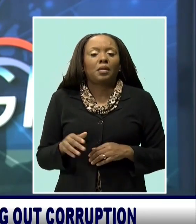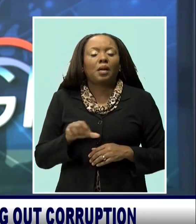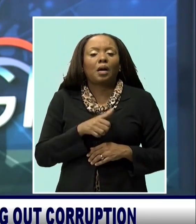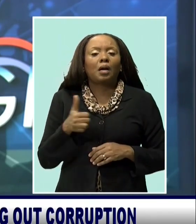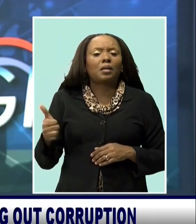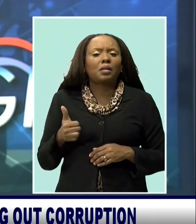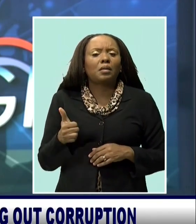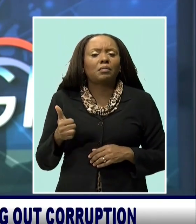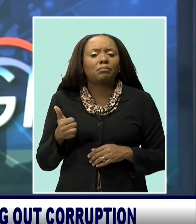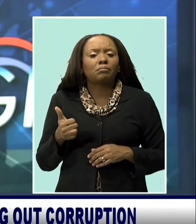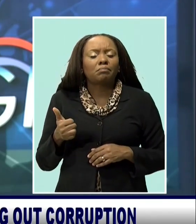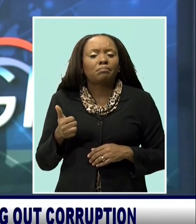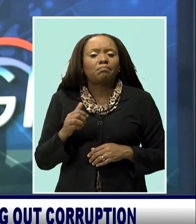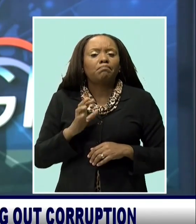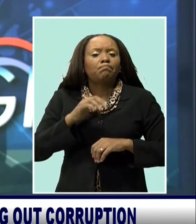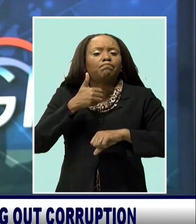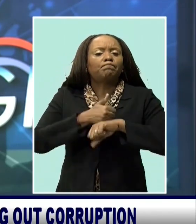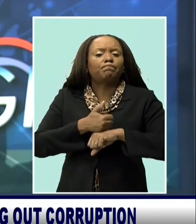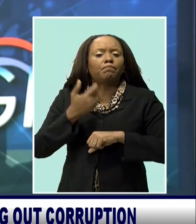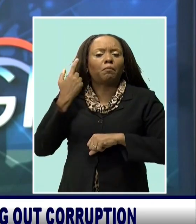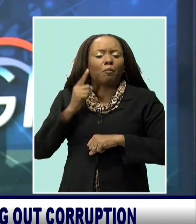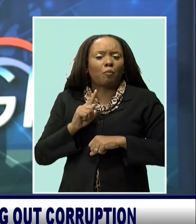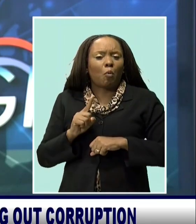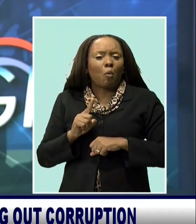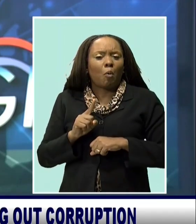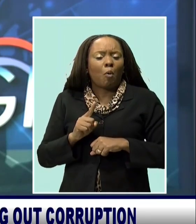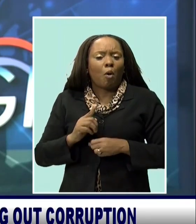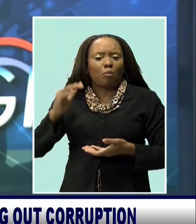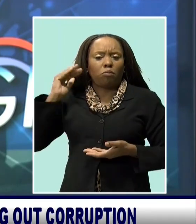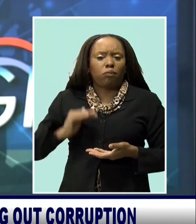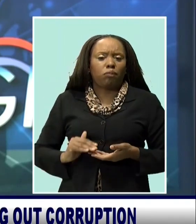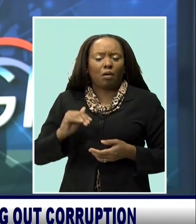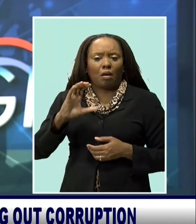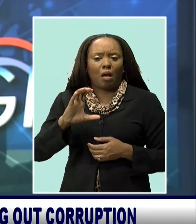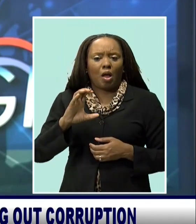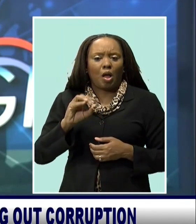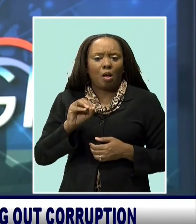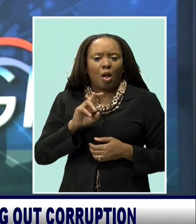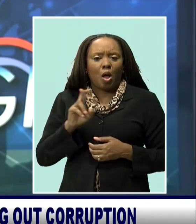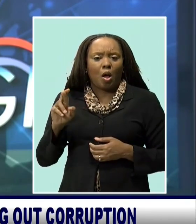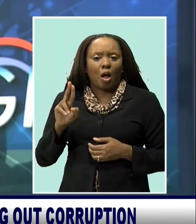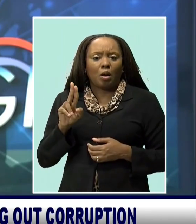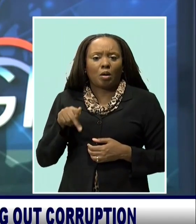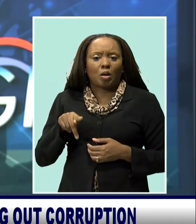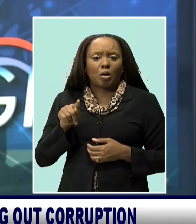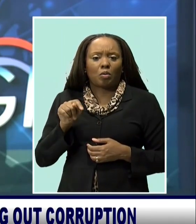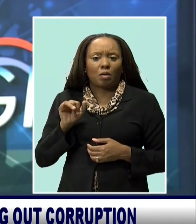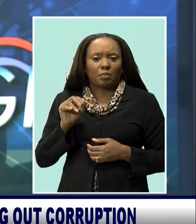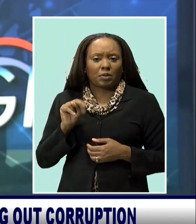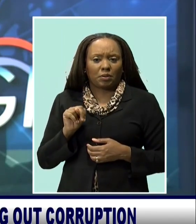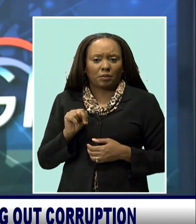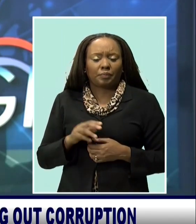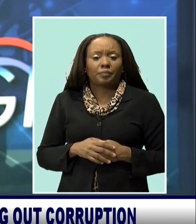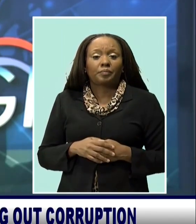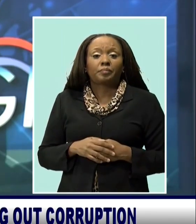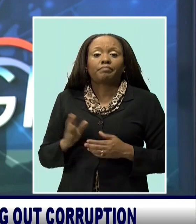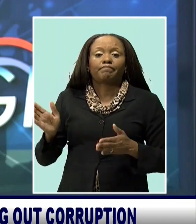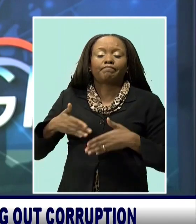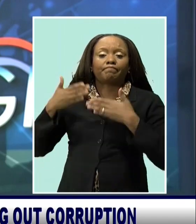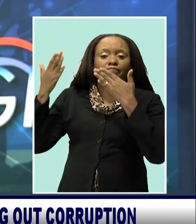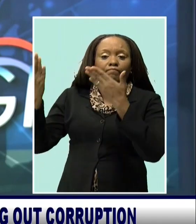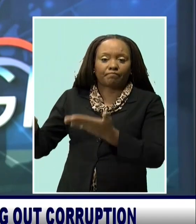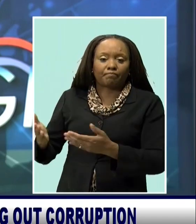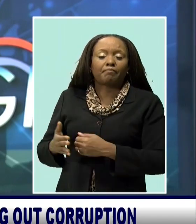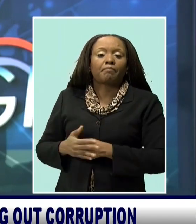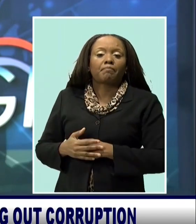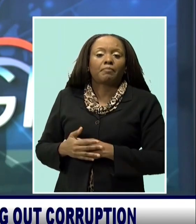in Barbados. The amended Prevention of Corruption Act was brought back to Parliament today after failing to get support in the Senate last